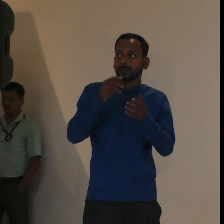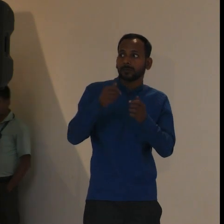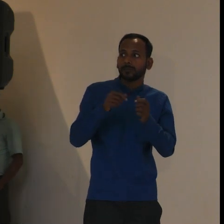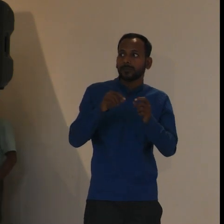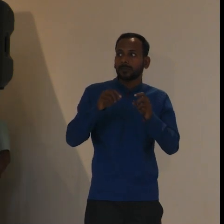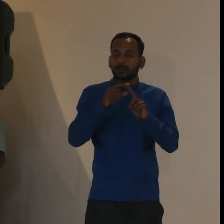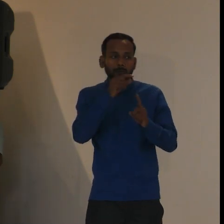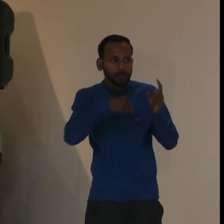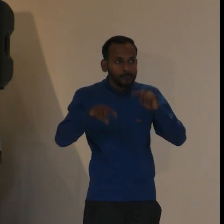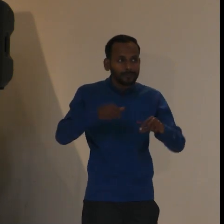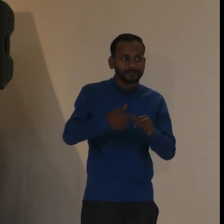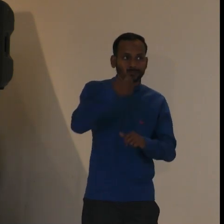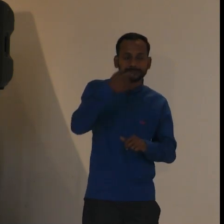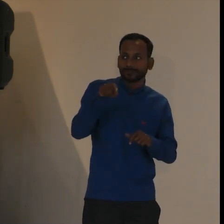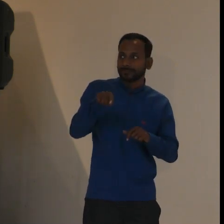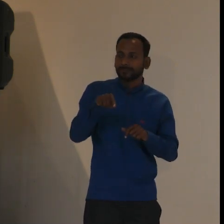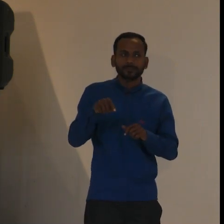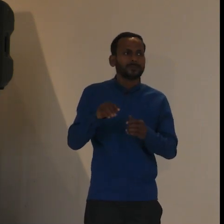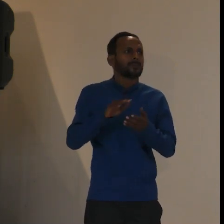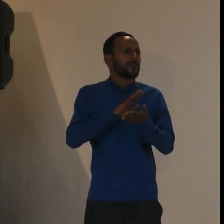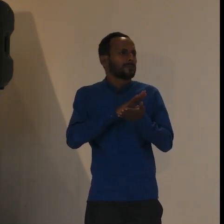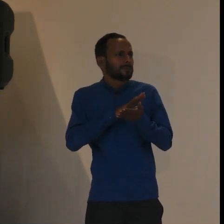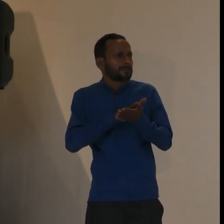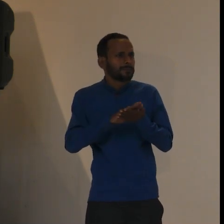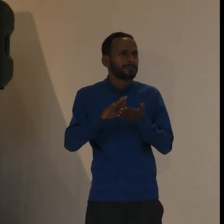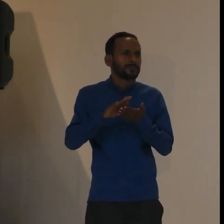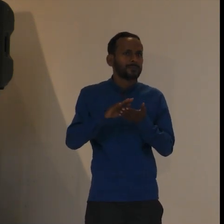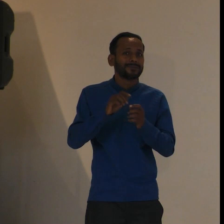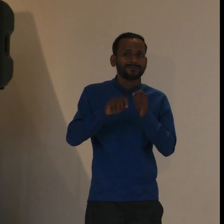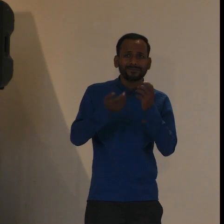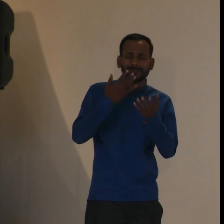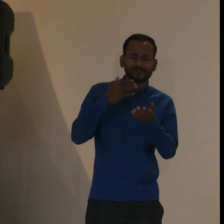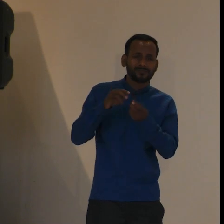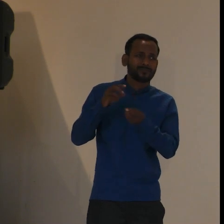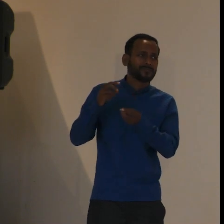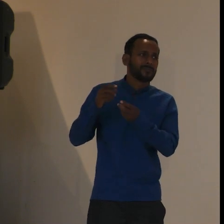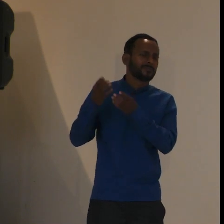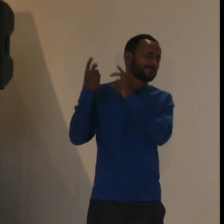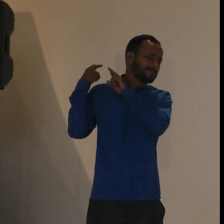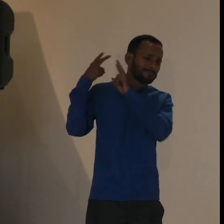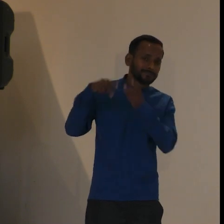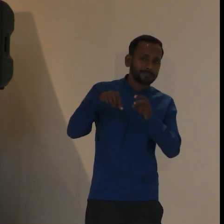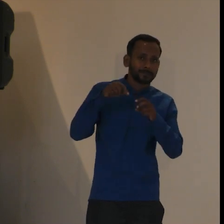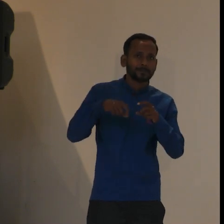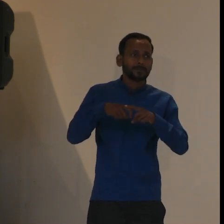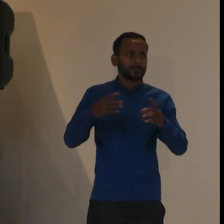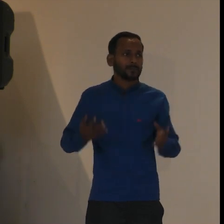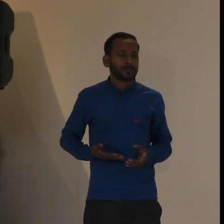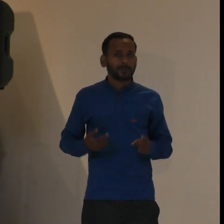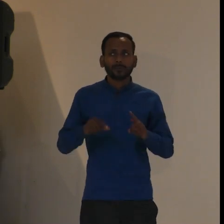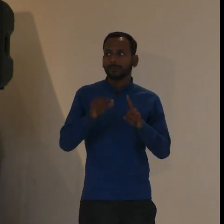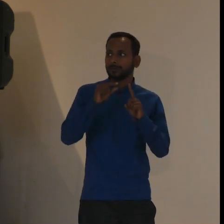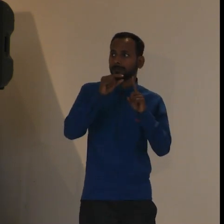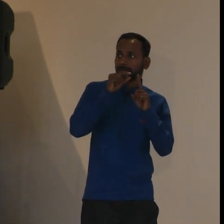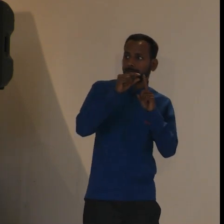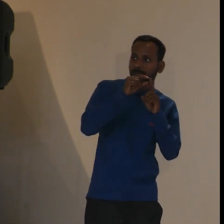There is a lot of writing now on the history of medicine, right? And since we're in Kolkata, I'll just take 3 names. Projit Mukherjee